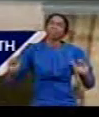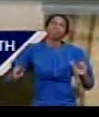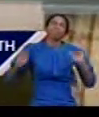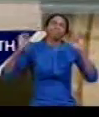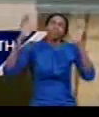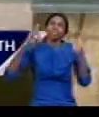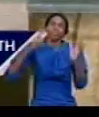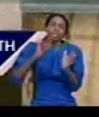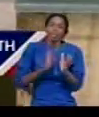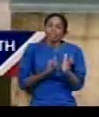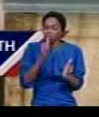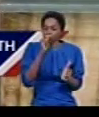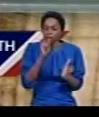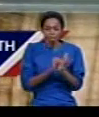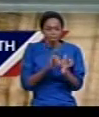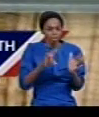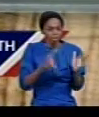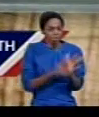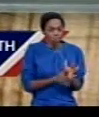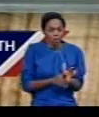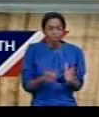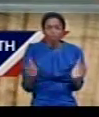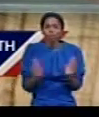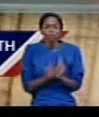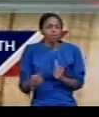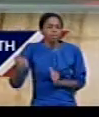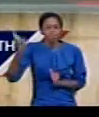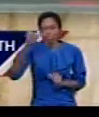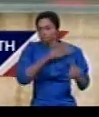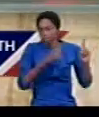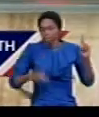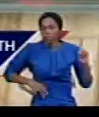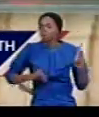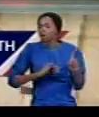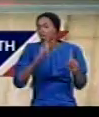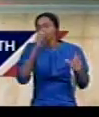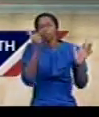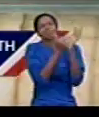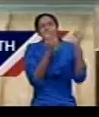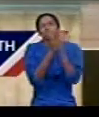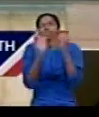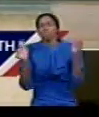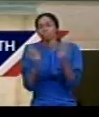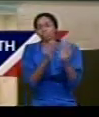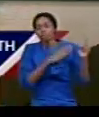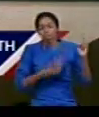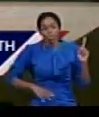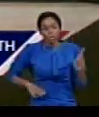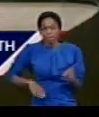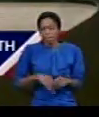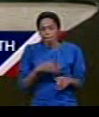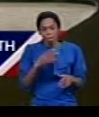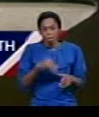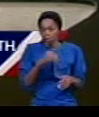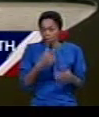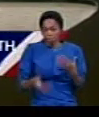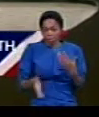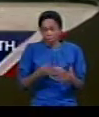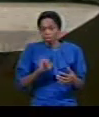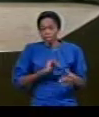identified with Christ. I am crucified with Christ, nevertheless I live, yet not